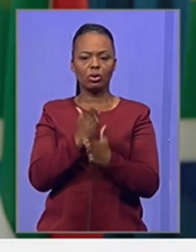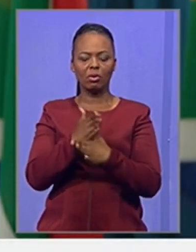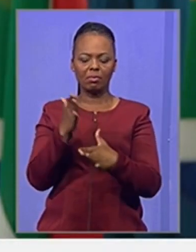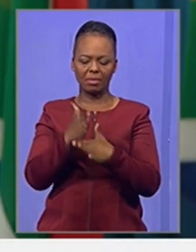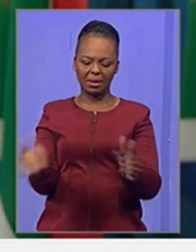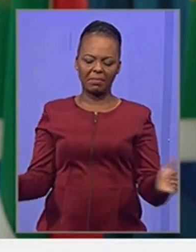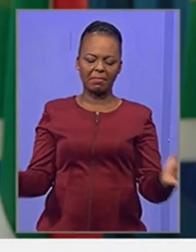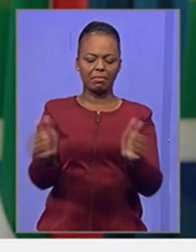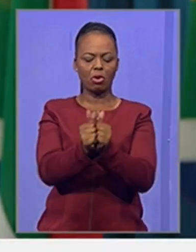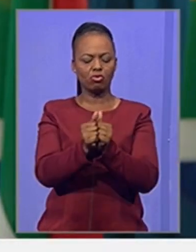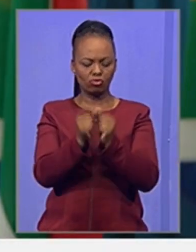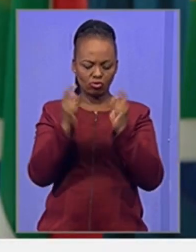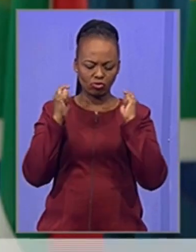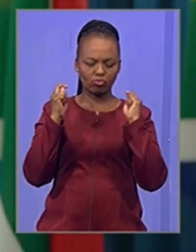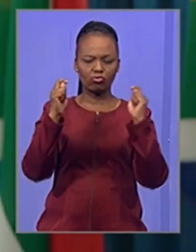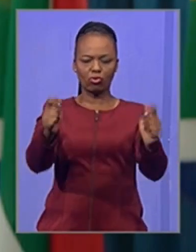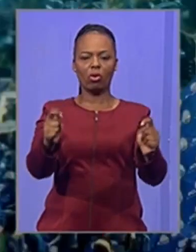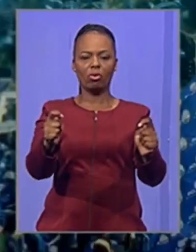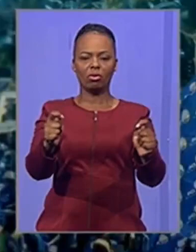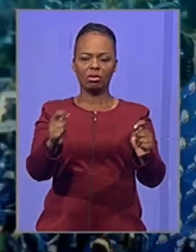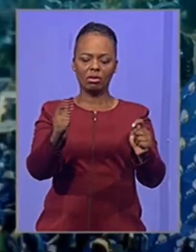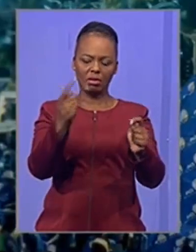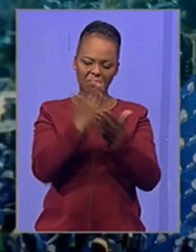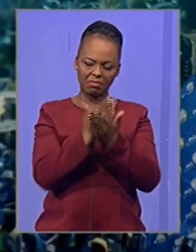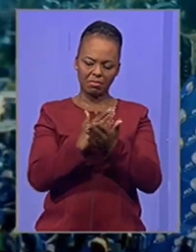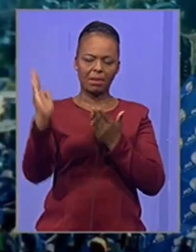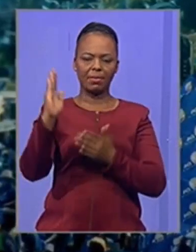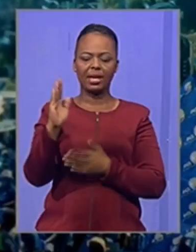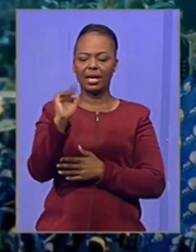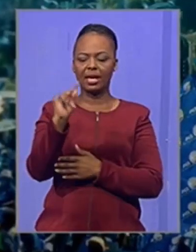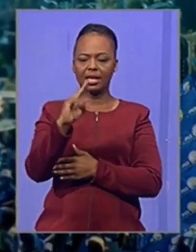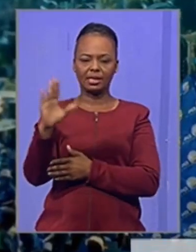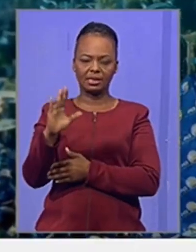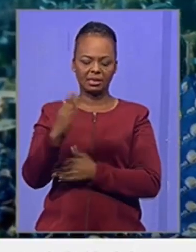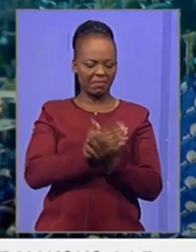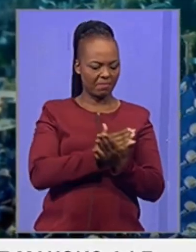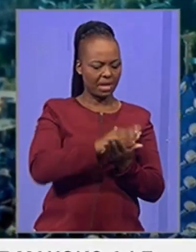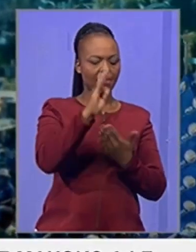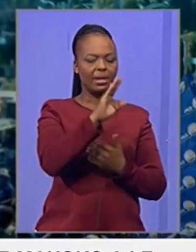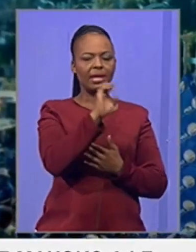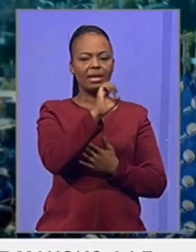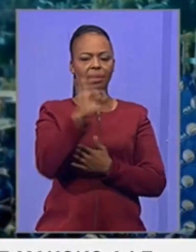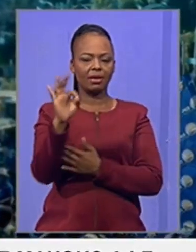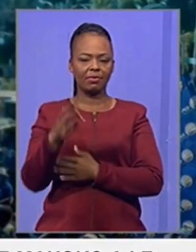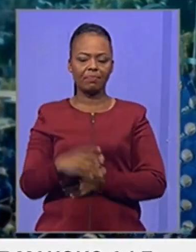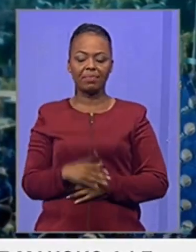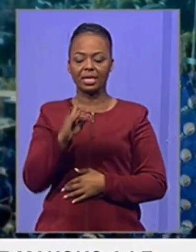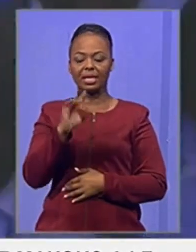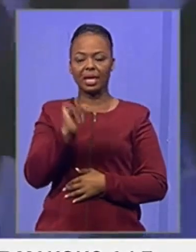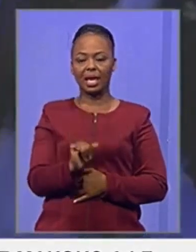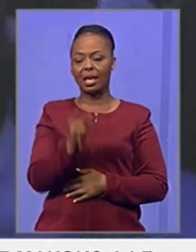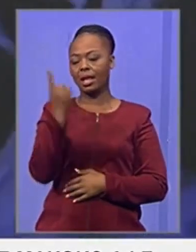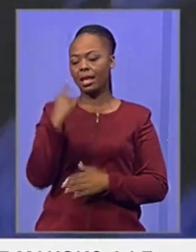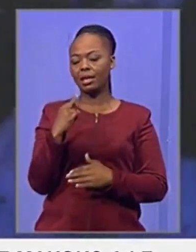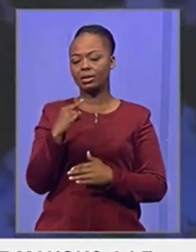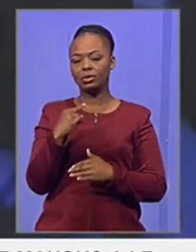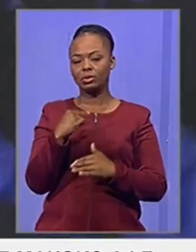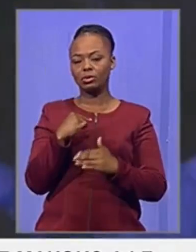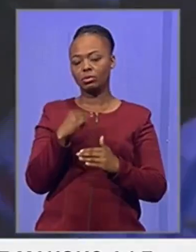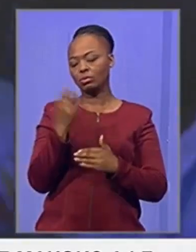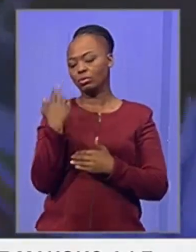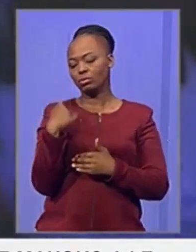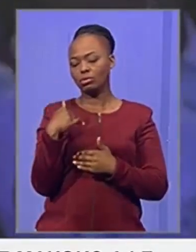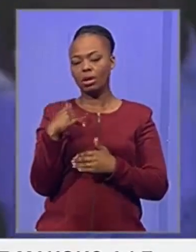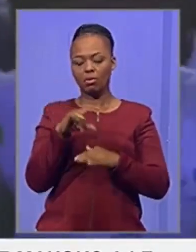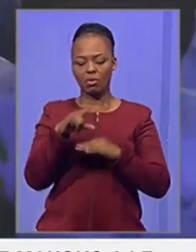lasting pact against the ANC and EFF. DA e tlhalositse dibeke di le 2 tse di fetileng kwa kongreseng ya yona ya ditlhopho gore e